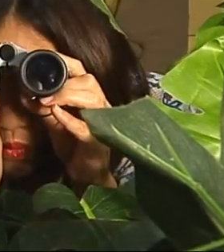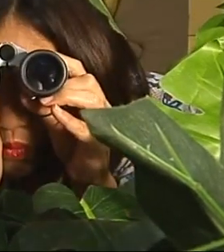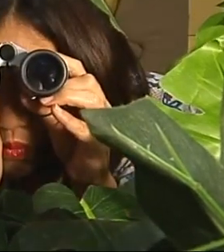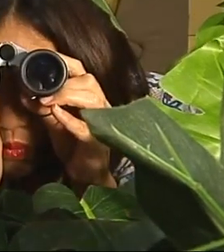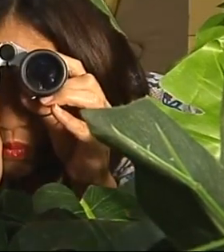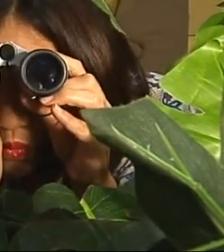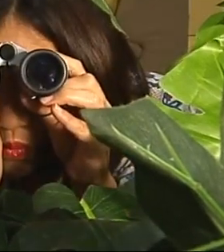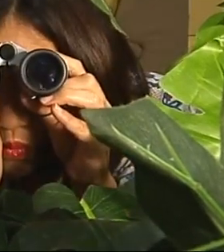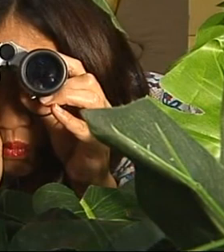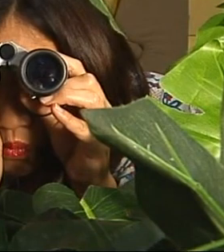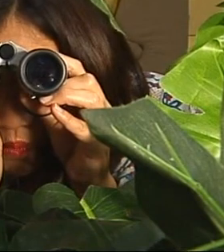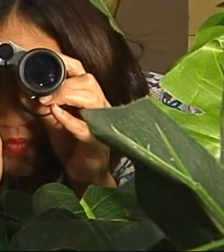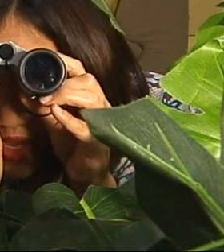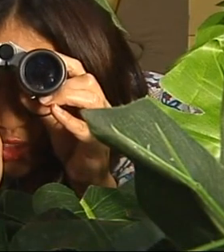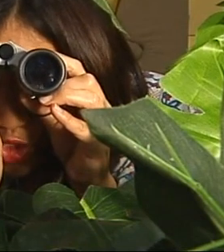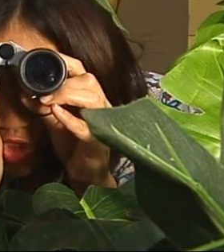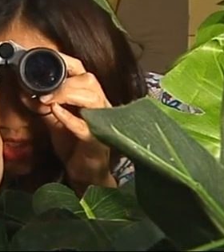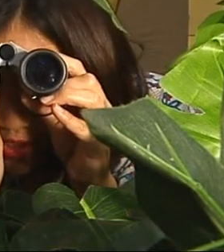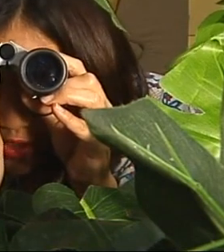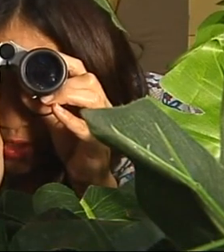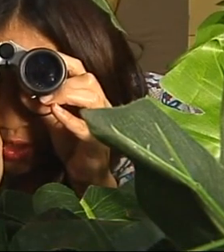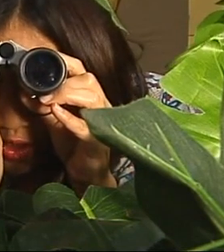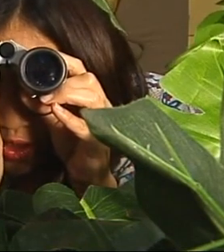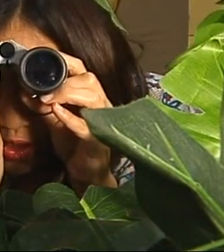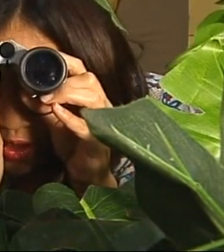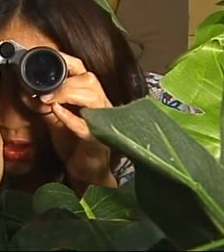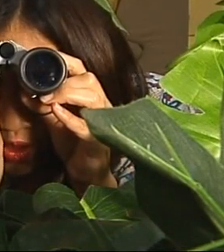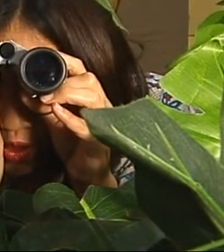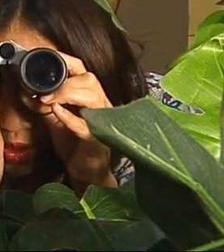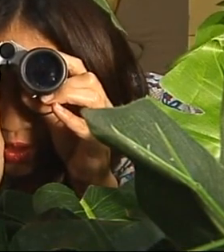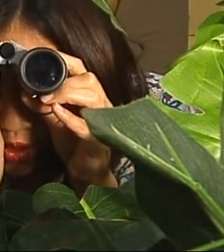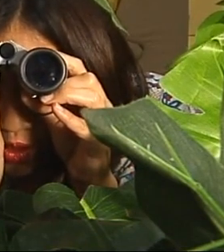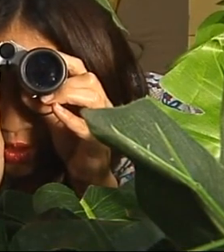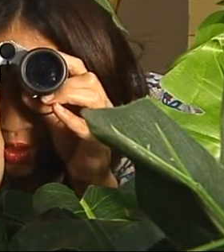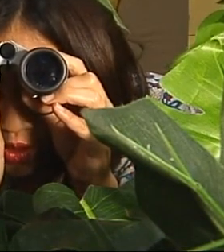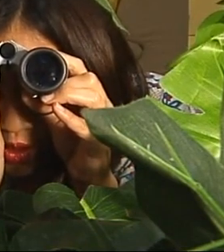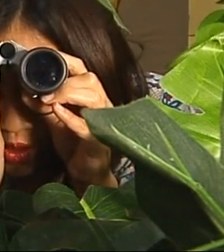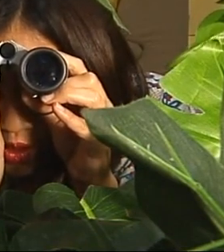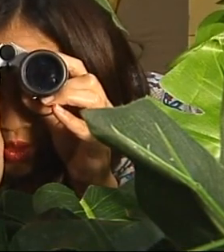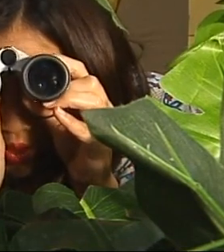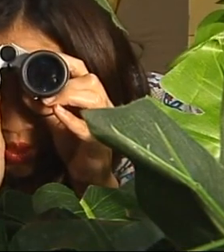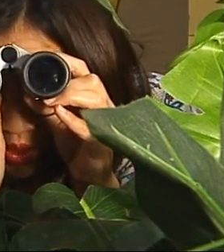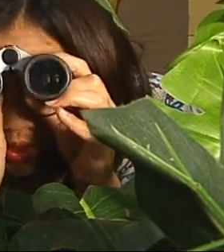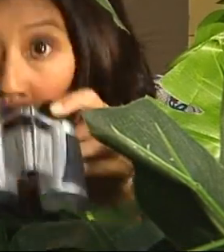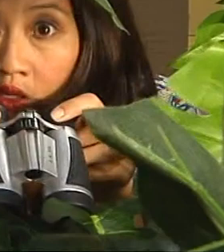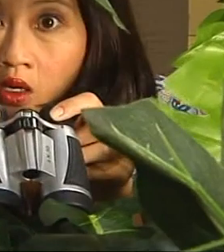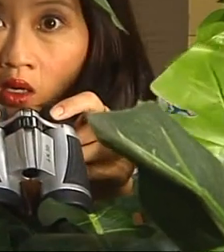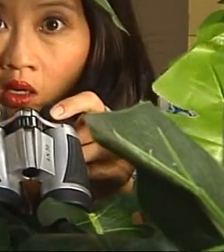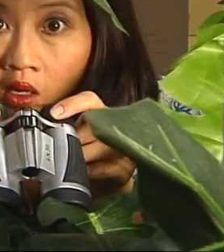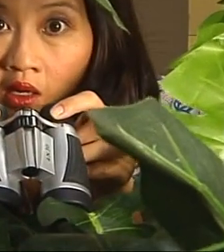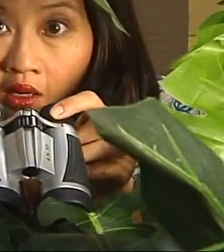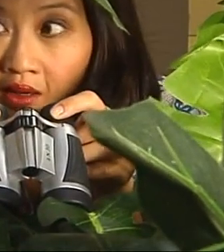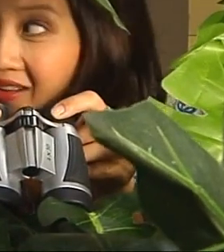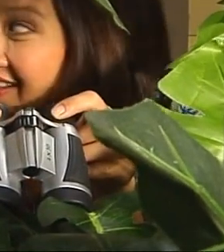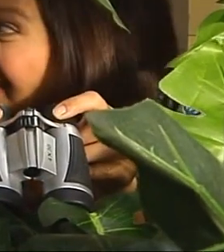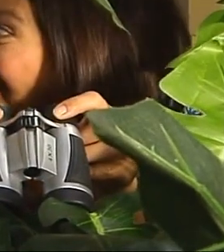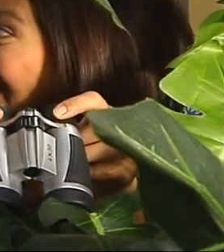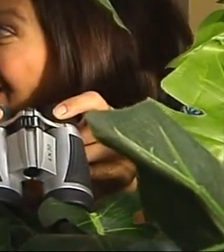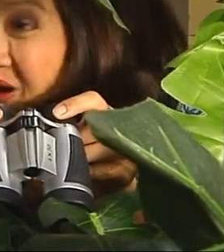He's got floppy ears. And a trunk. And a trunk. And a pink hat. It must